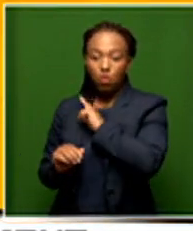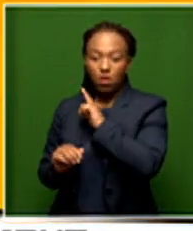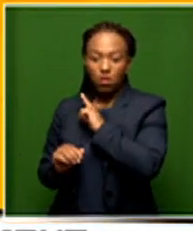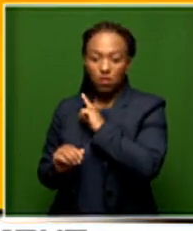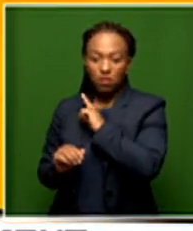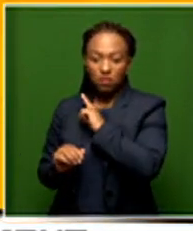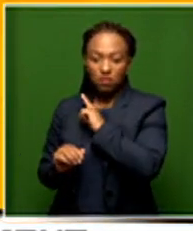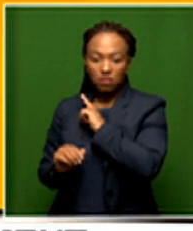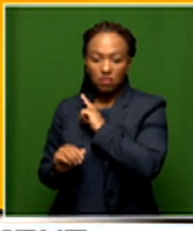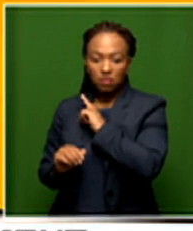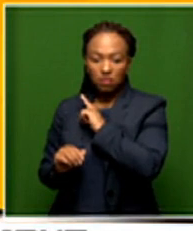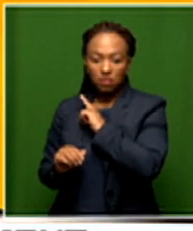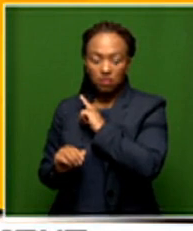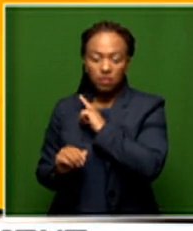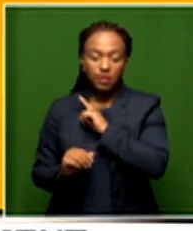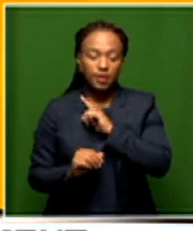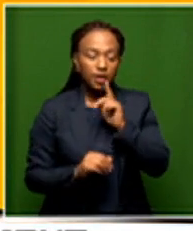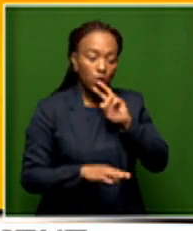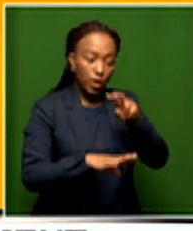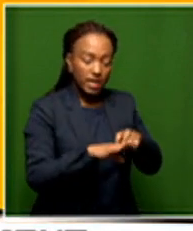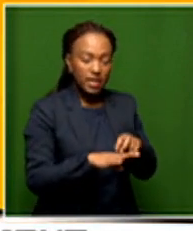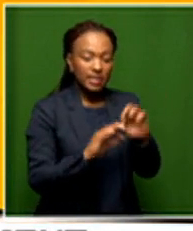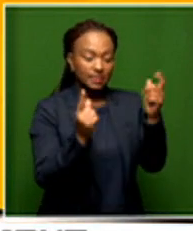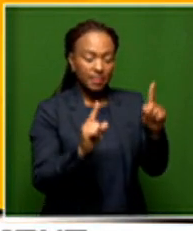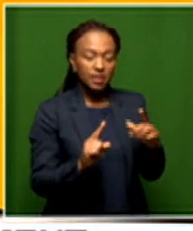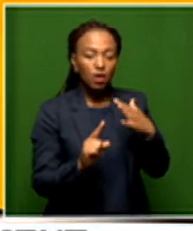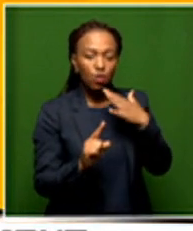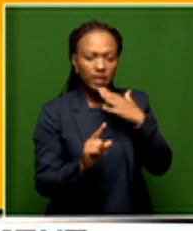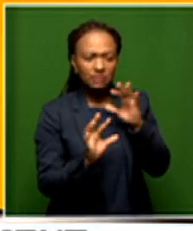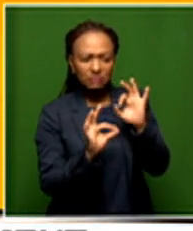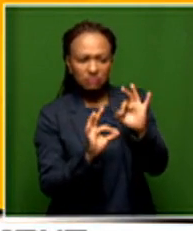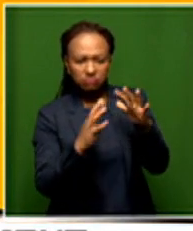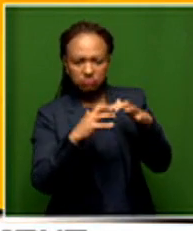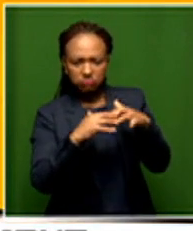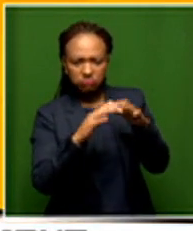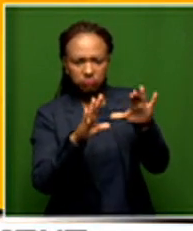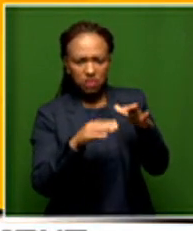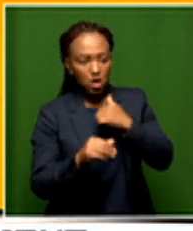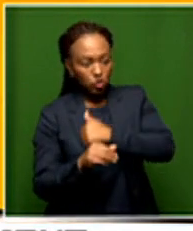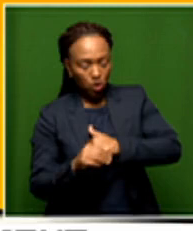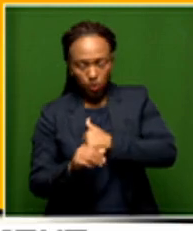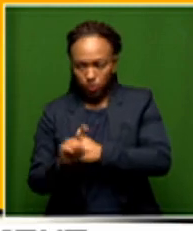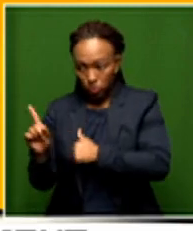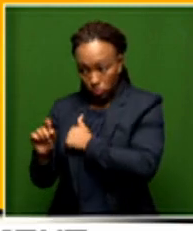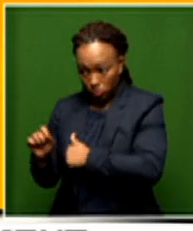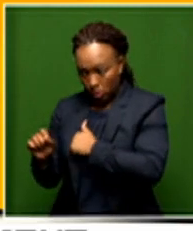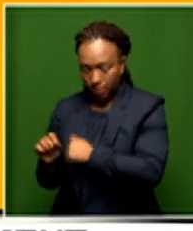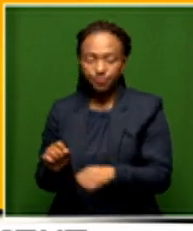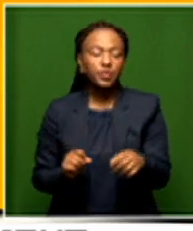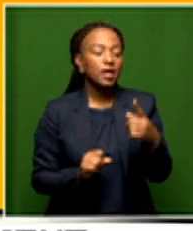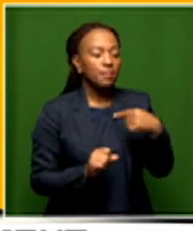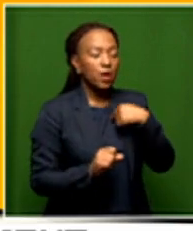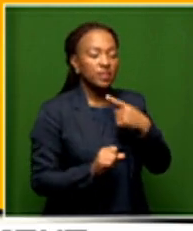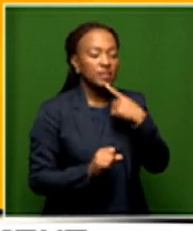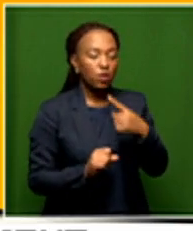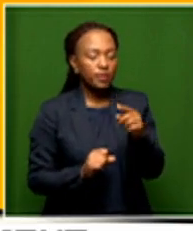let's see, Lawson, I think we just lost you. Need a special dispensation. Sorry, Lawson. Leanne, I was saying that institutions like the